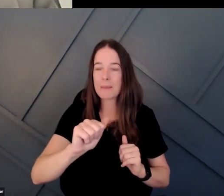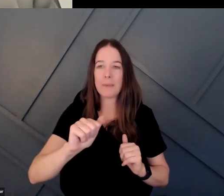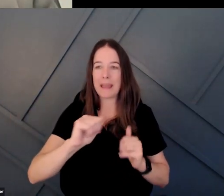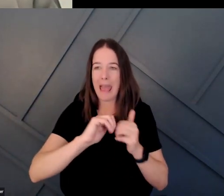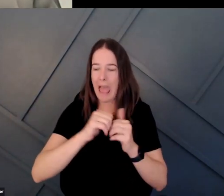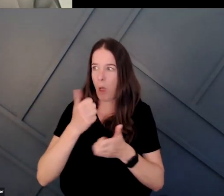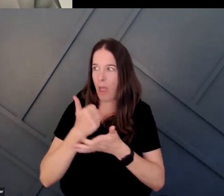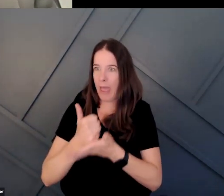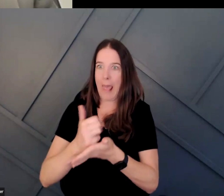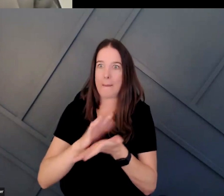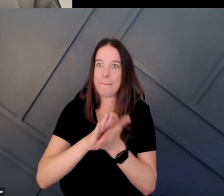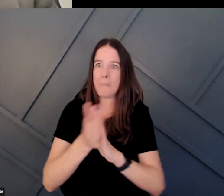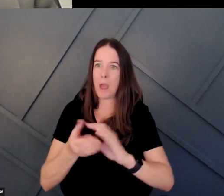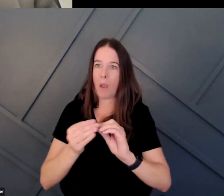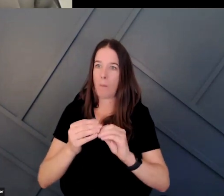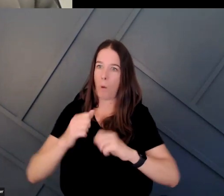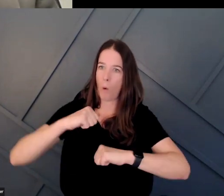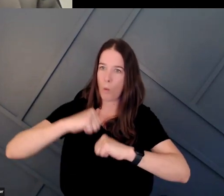heat?